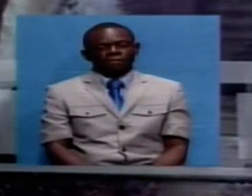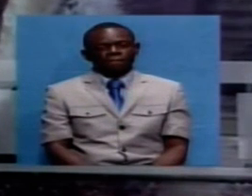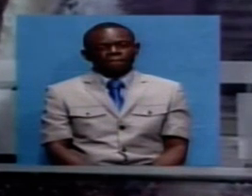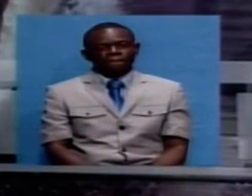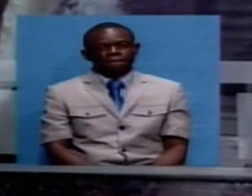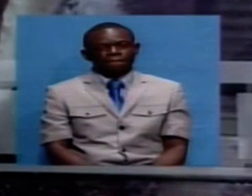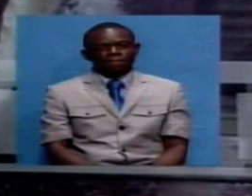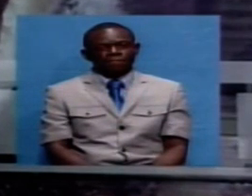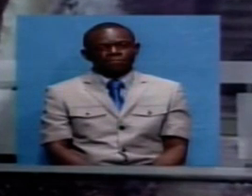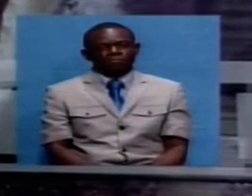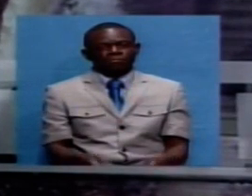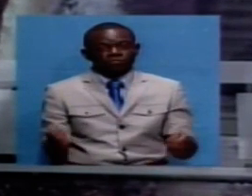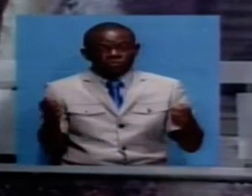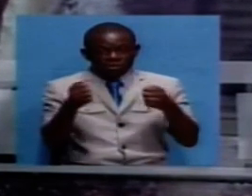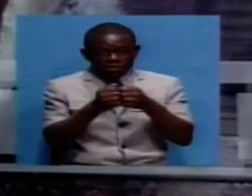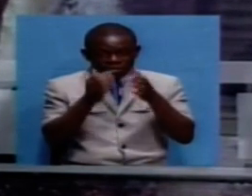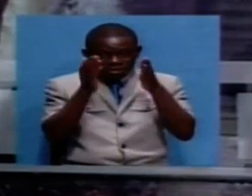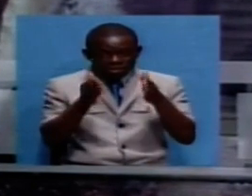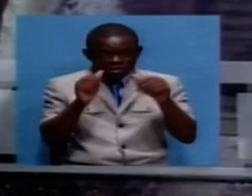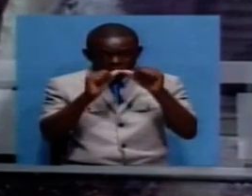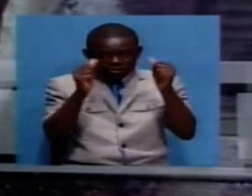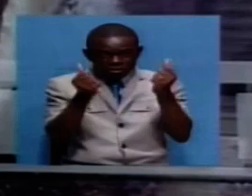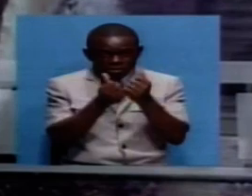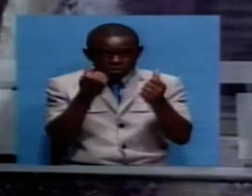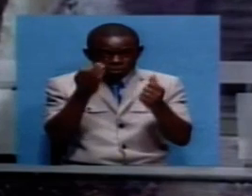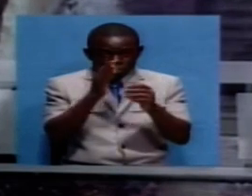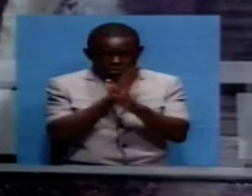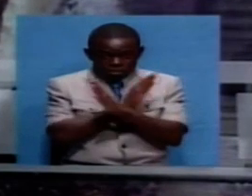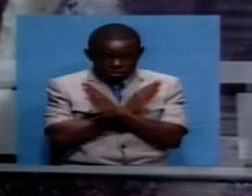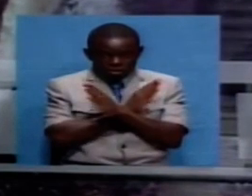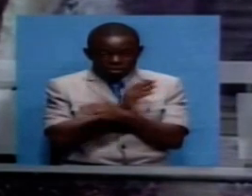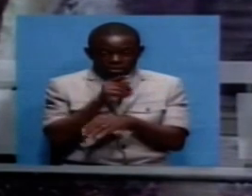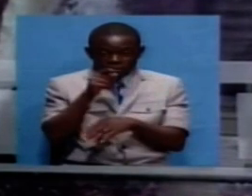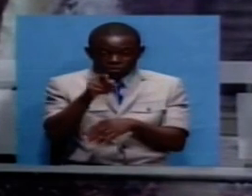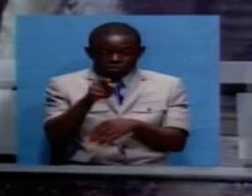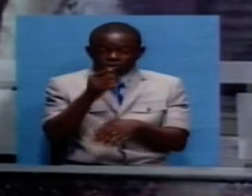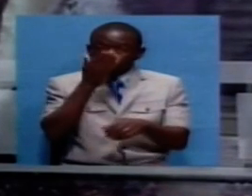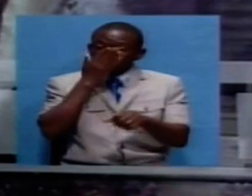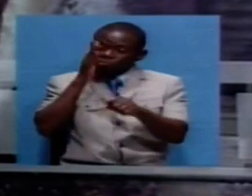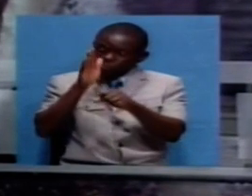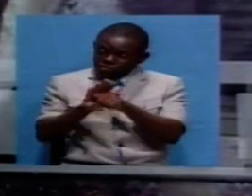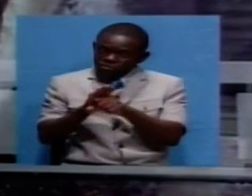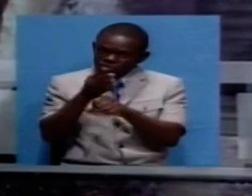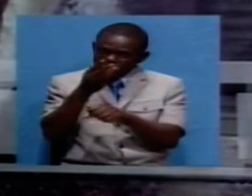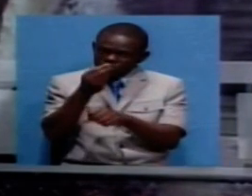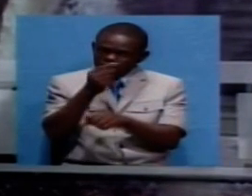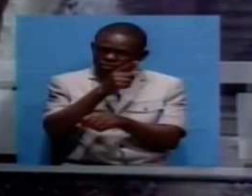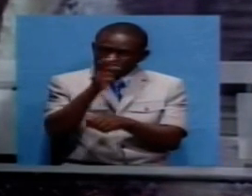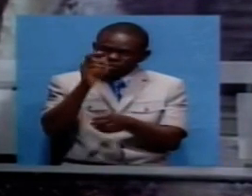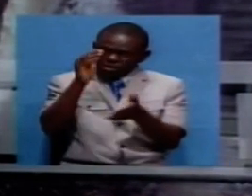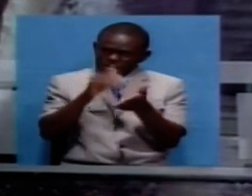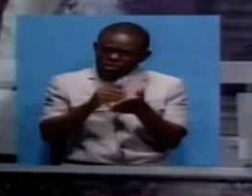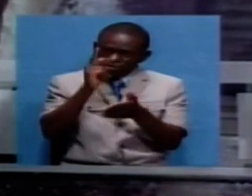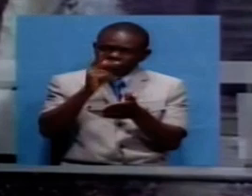And the Bankers Association of Zambia, BAZ, has pledged to contribute 100,000 kwacha towards